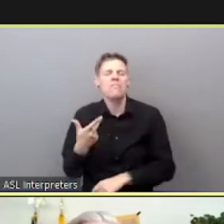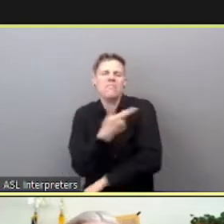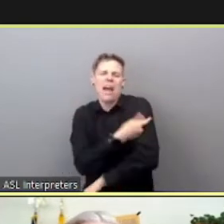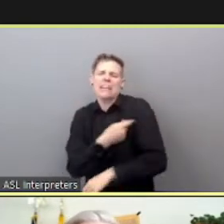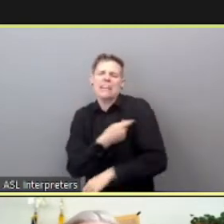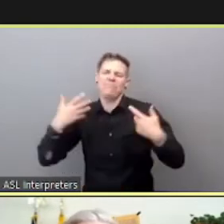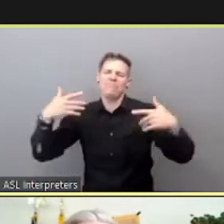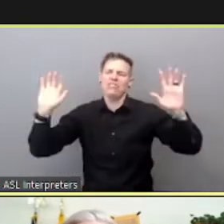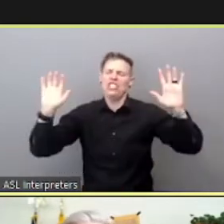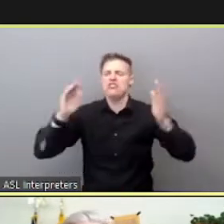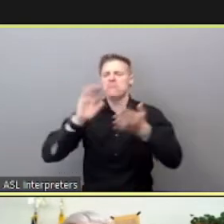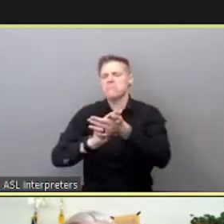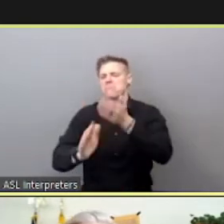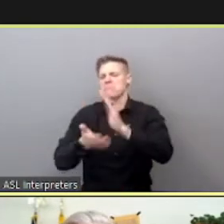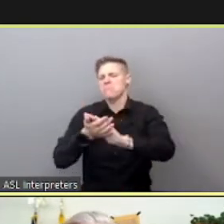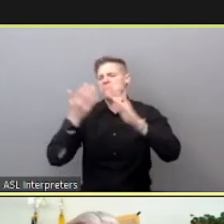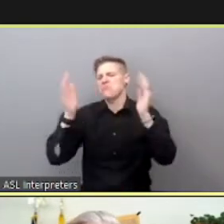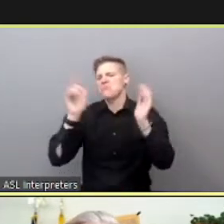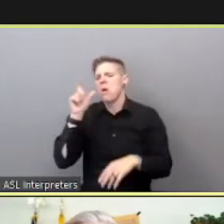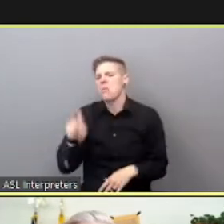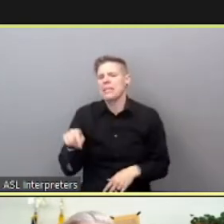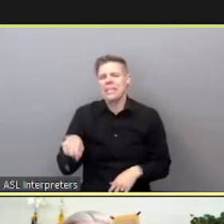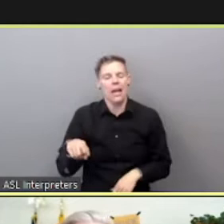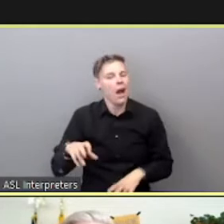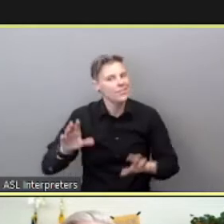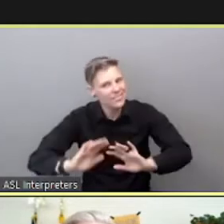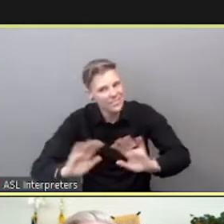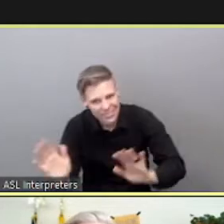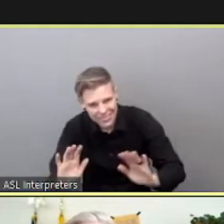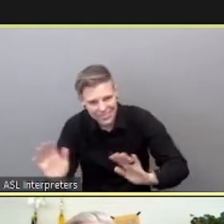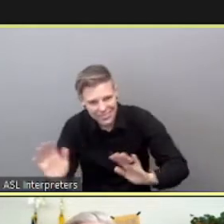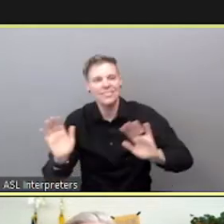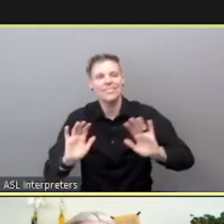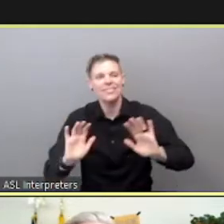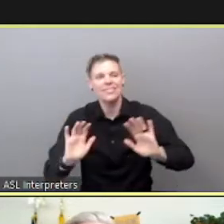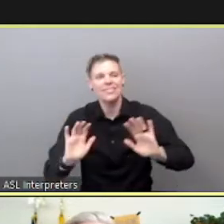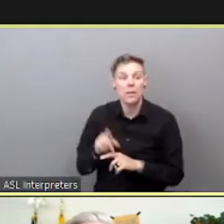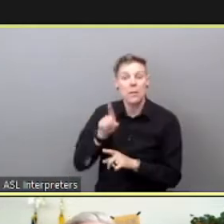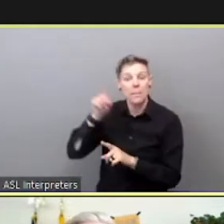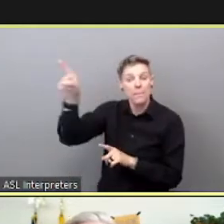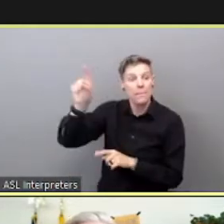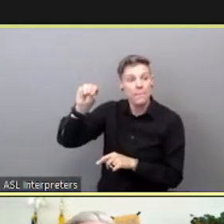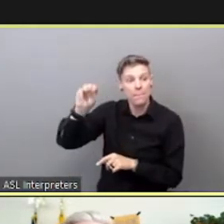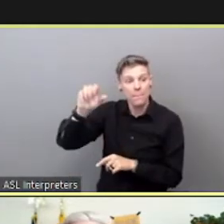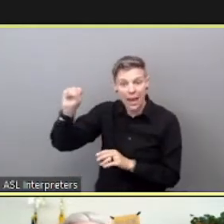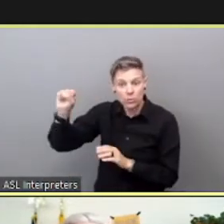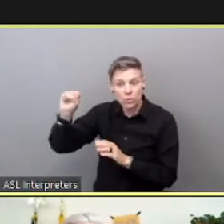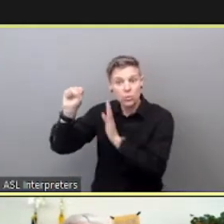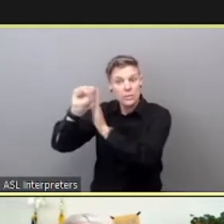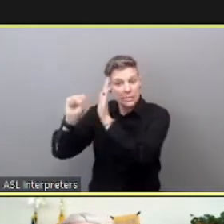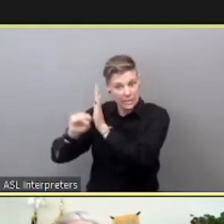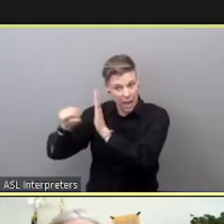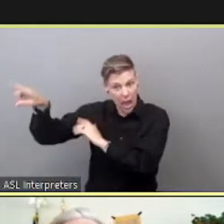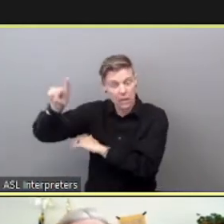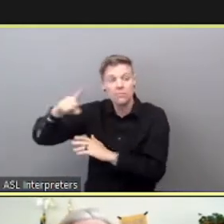had new data, as you all know, from Massachusetts back in it was